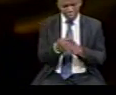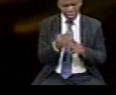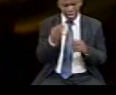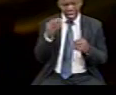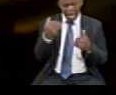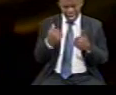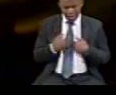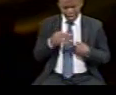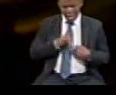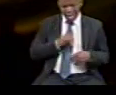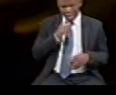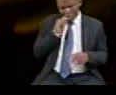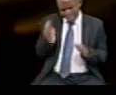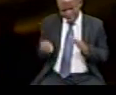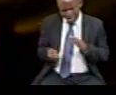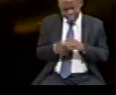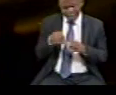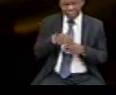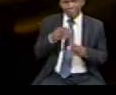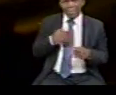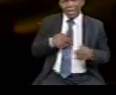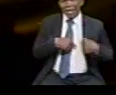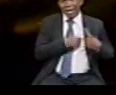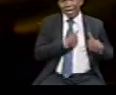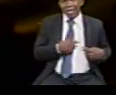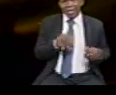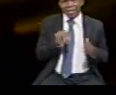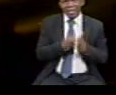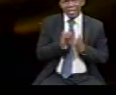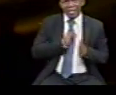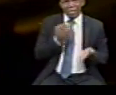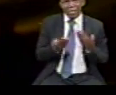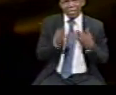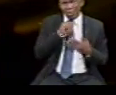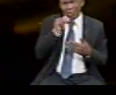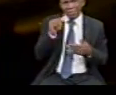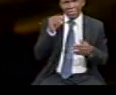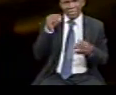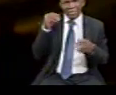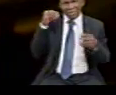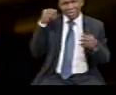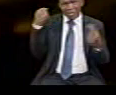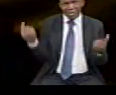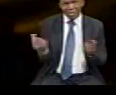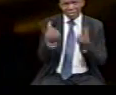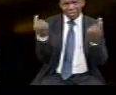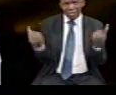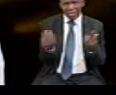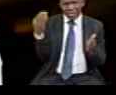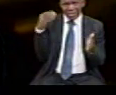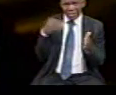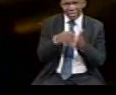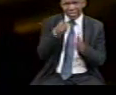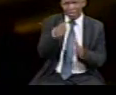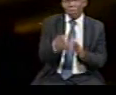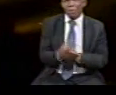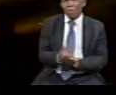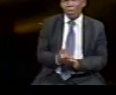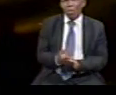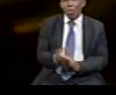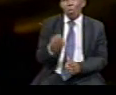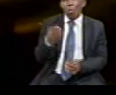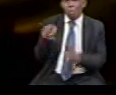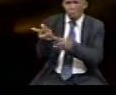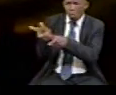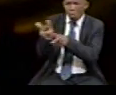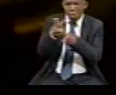sin against thee." Watch over your heart. What are you thinking on? Watch over your friendships. Church, watch